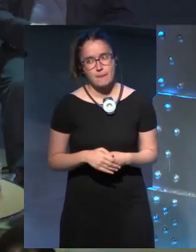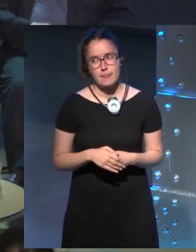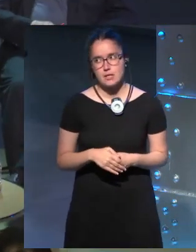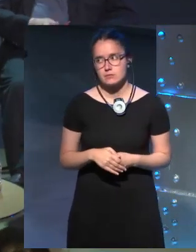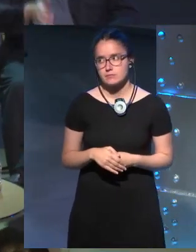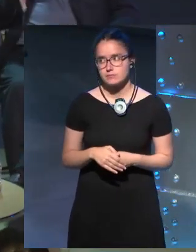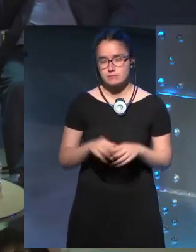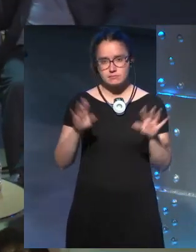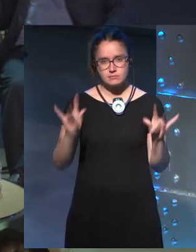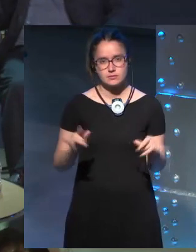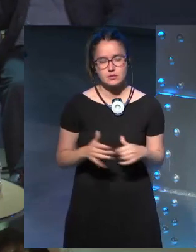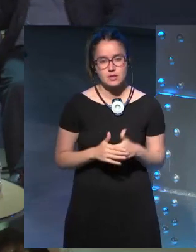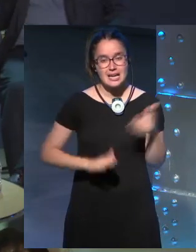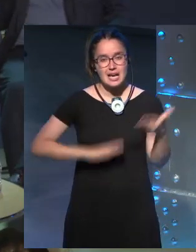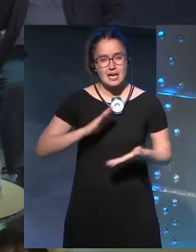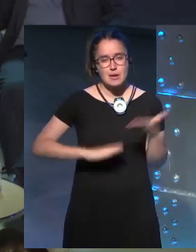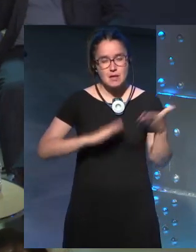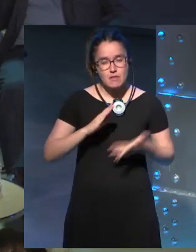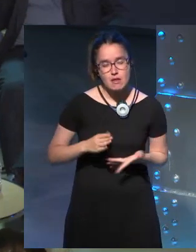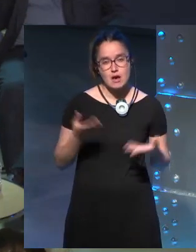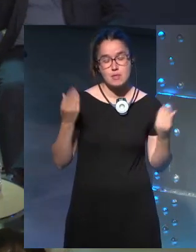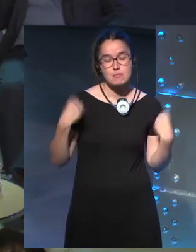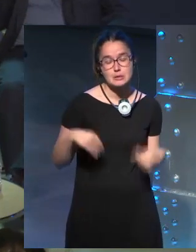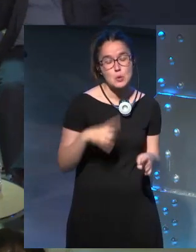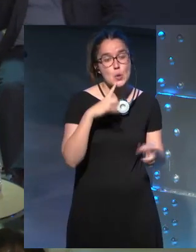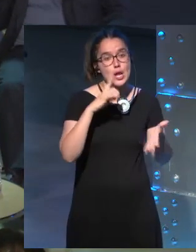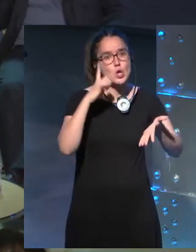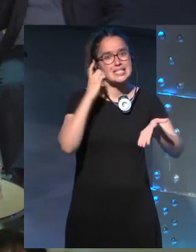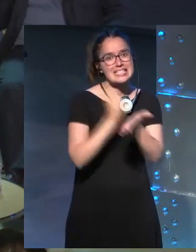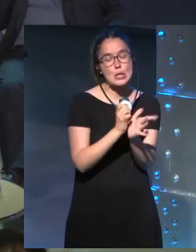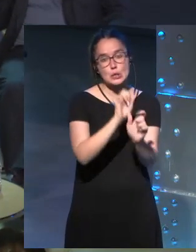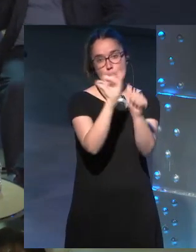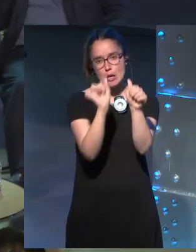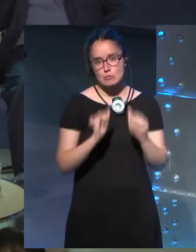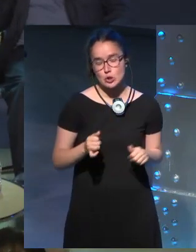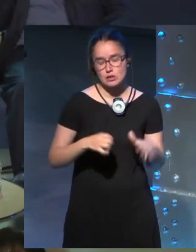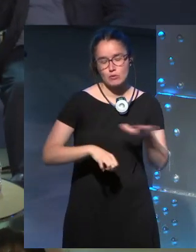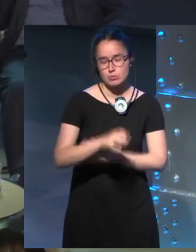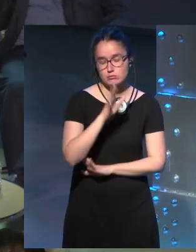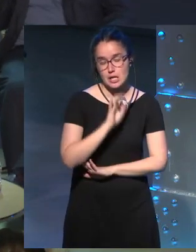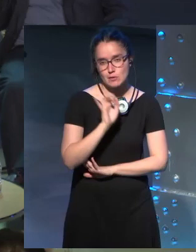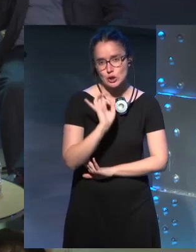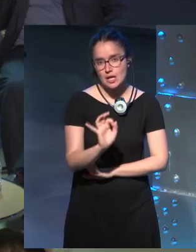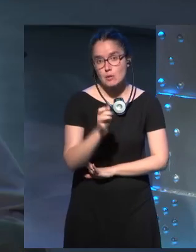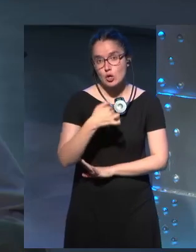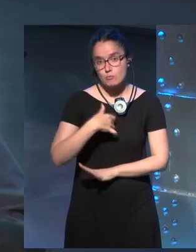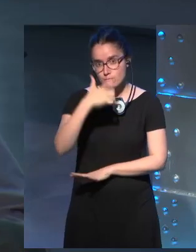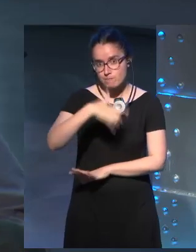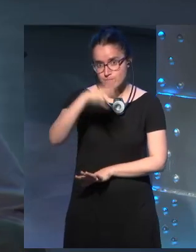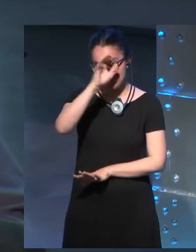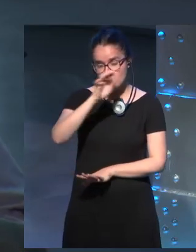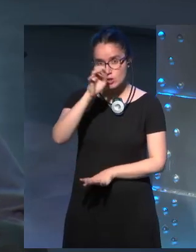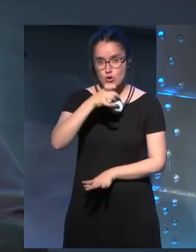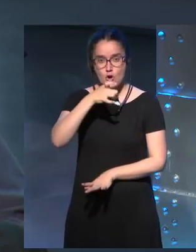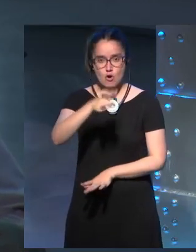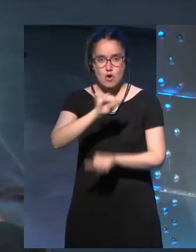The capacity for tautology and cliche in football is extraordinary, and what I particularly hate are the way in